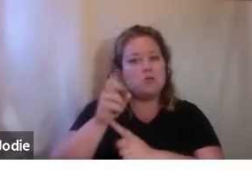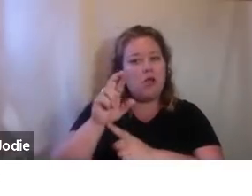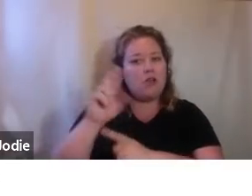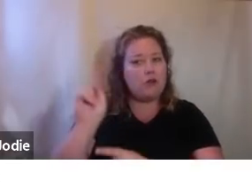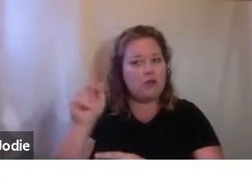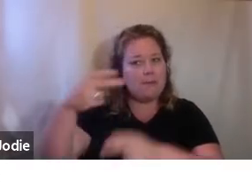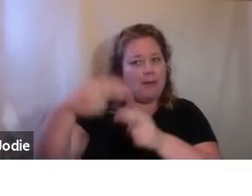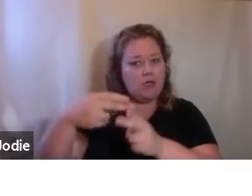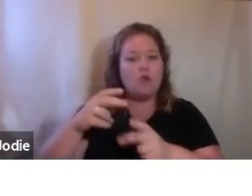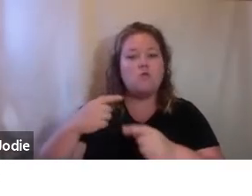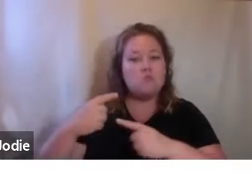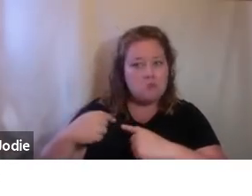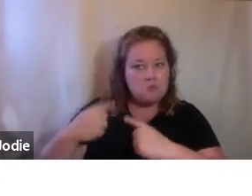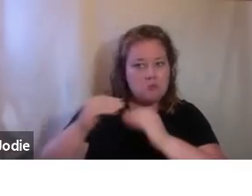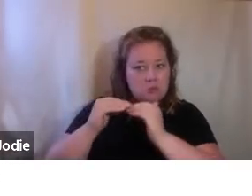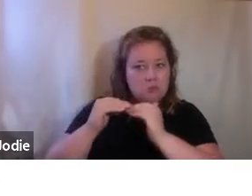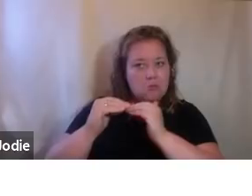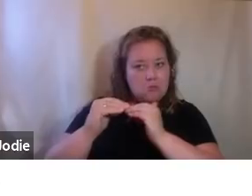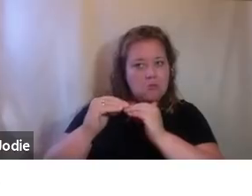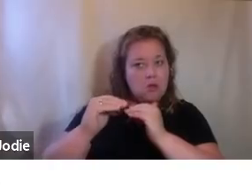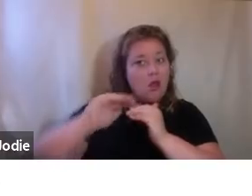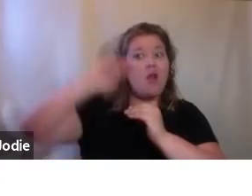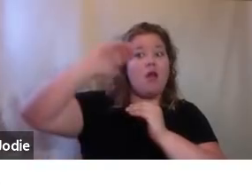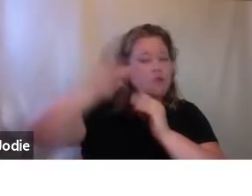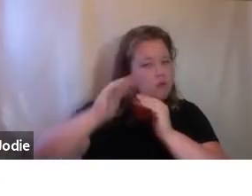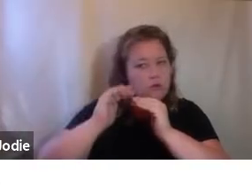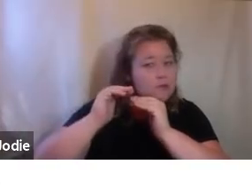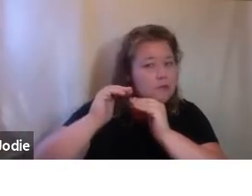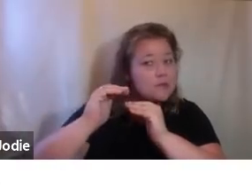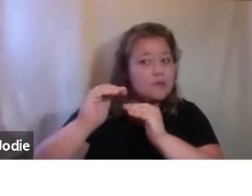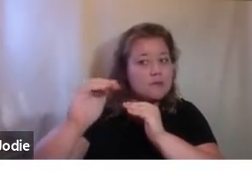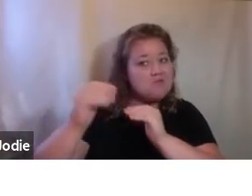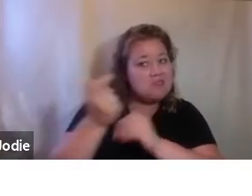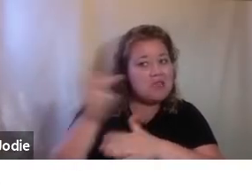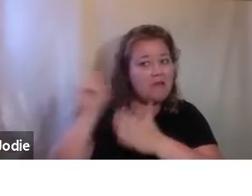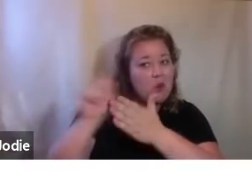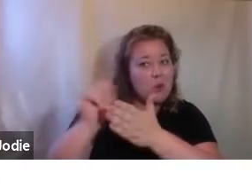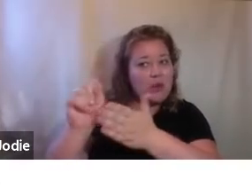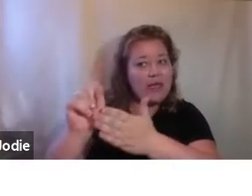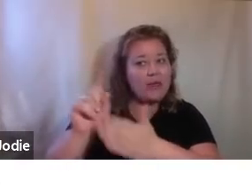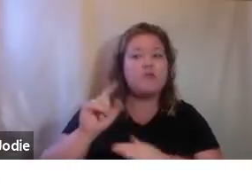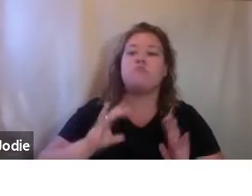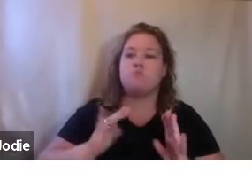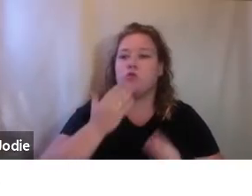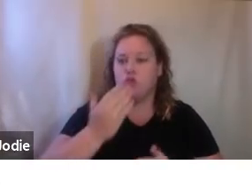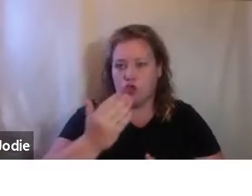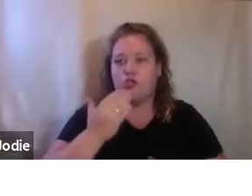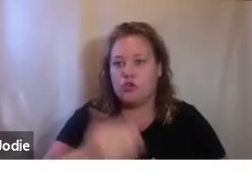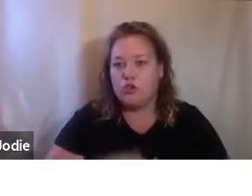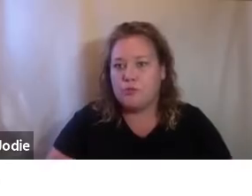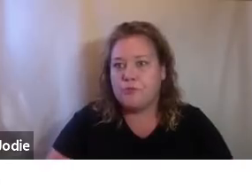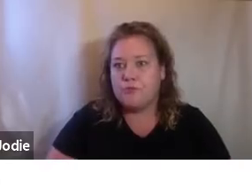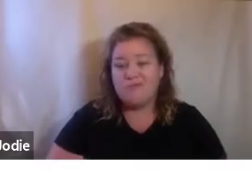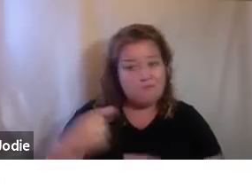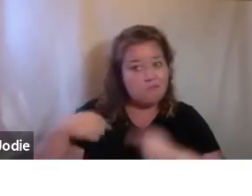here with our new case rate for several weeks now, which is really good. Actually a